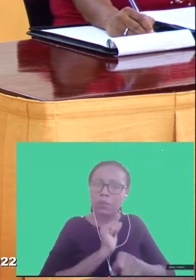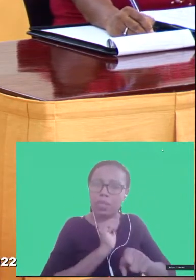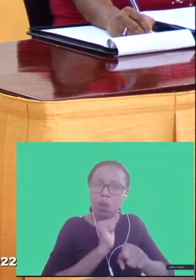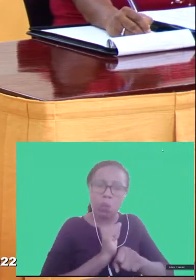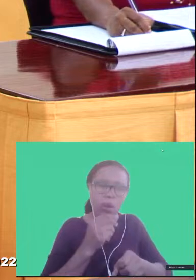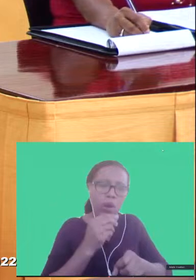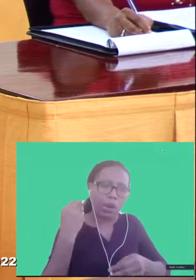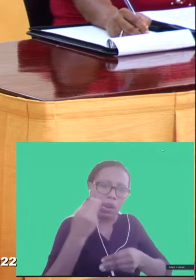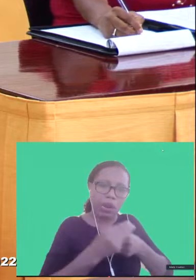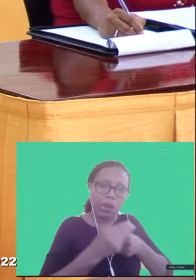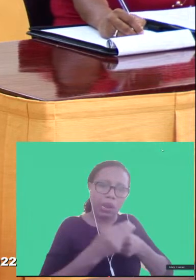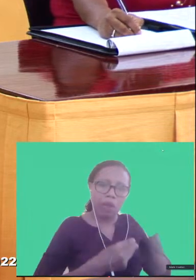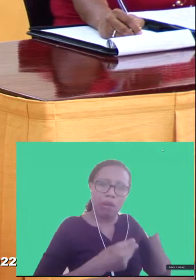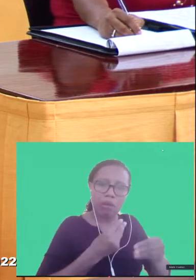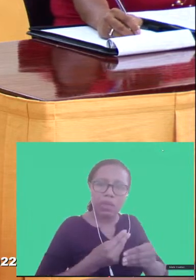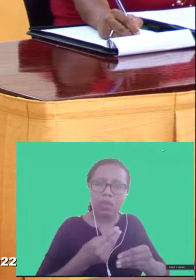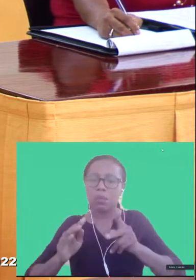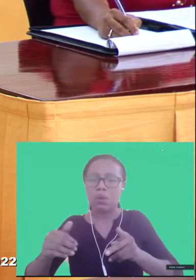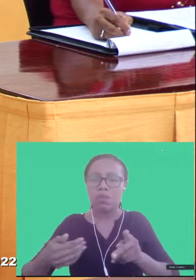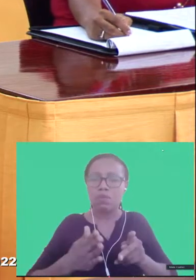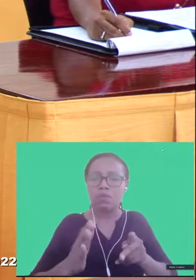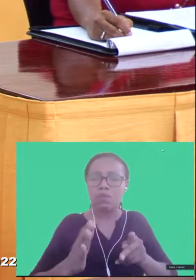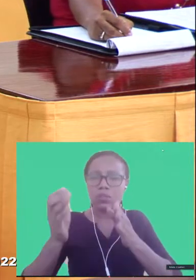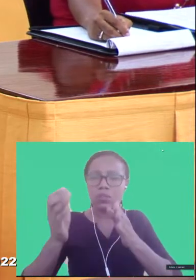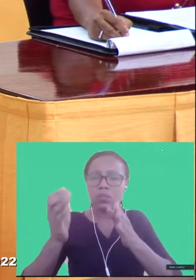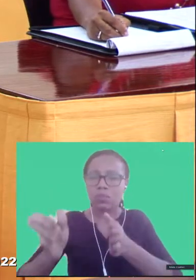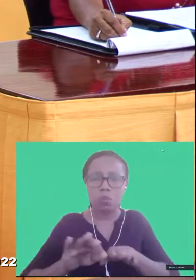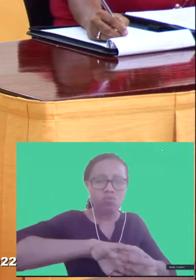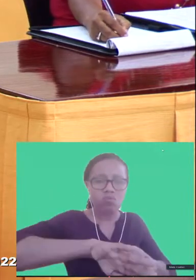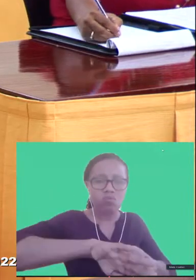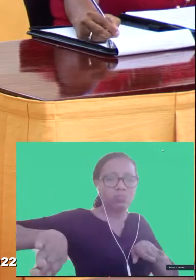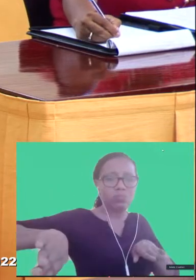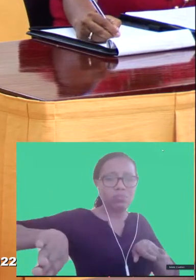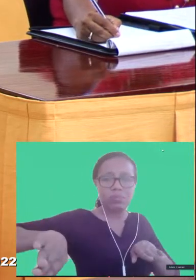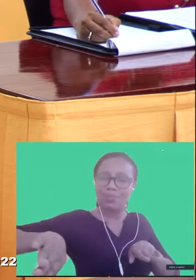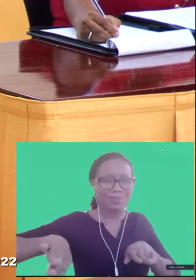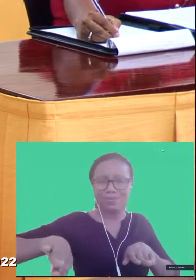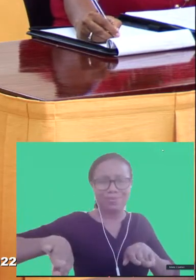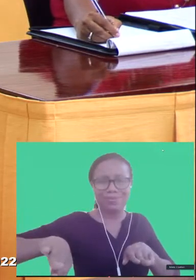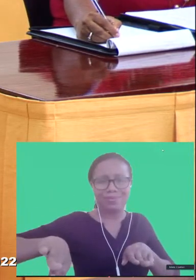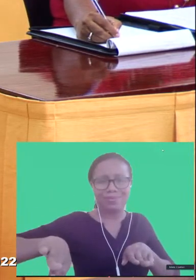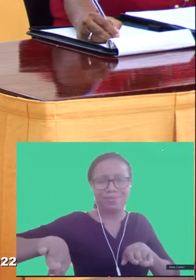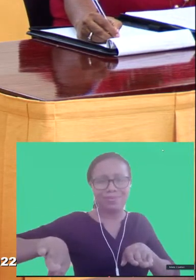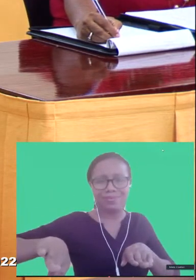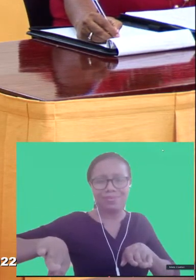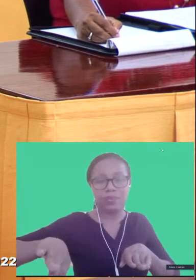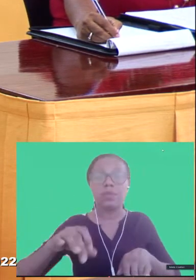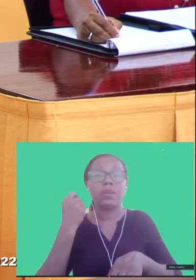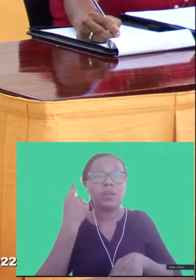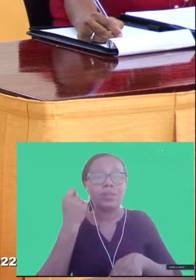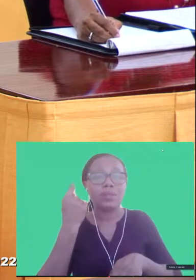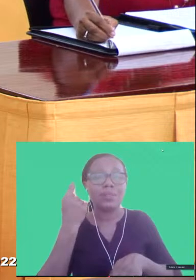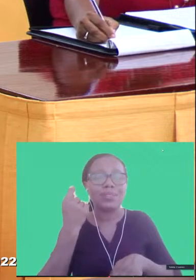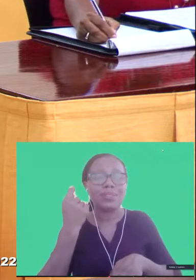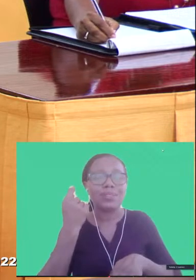recognizing that shops in Barbados had been closed during the period, had been open during the first period of